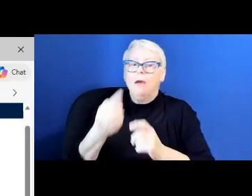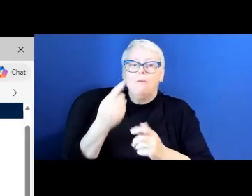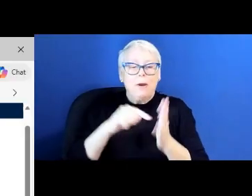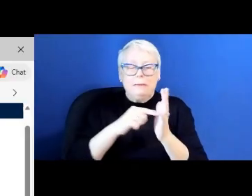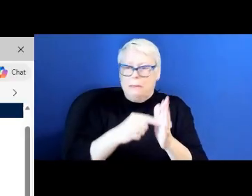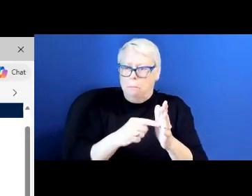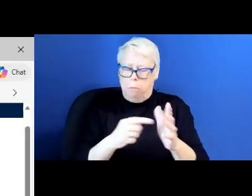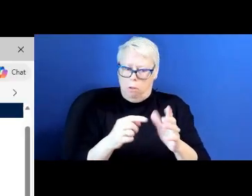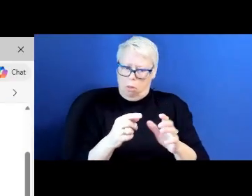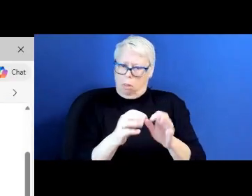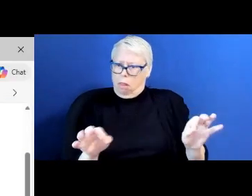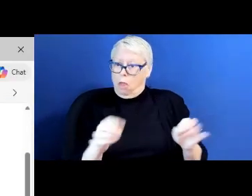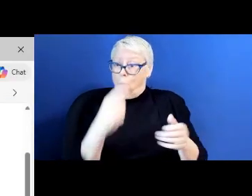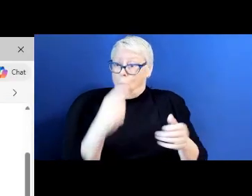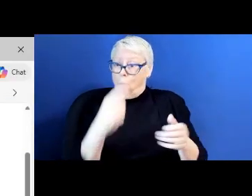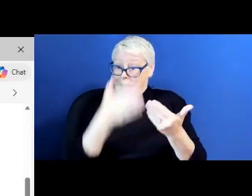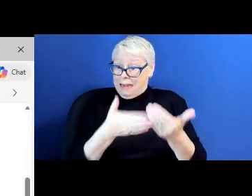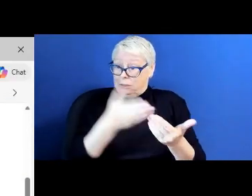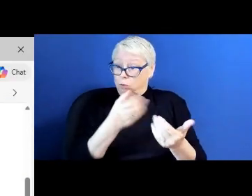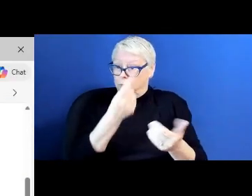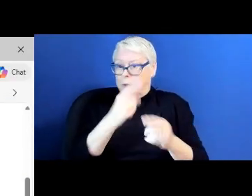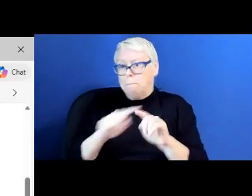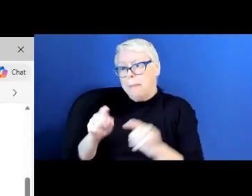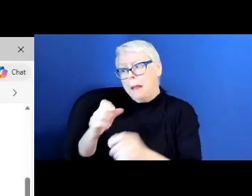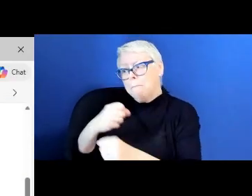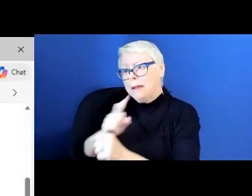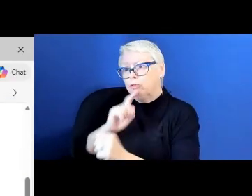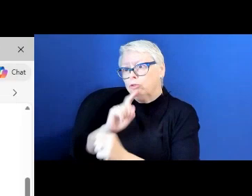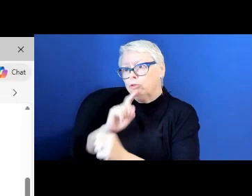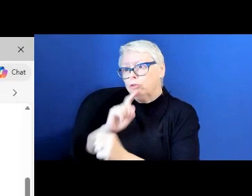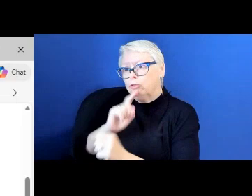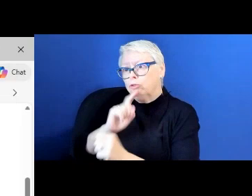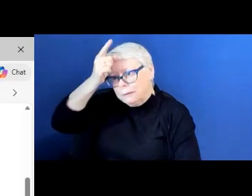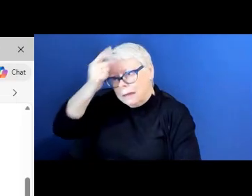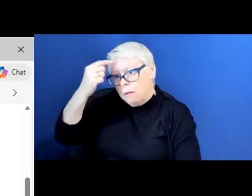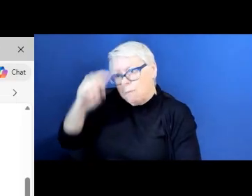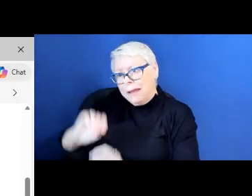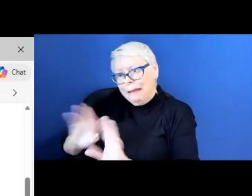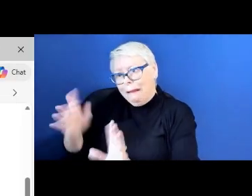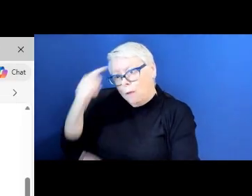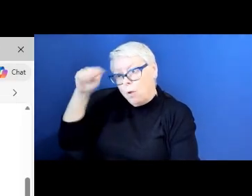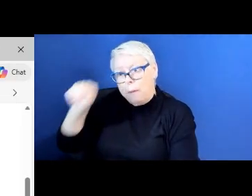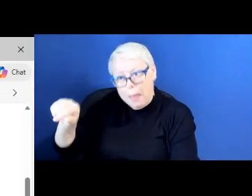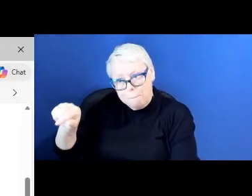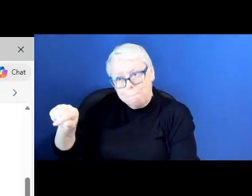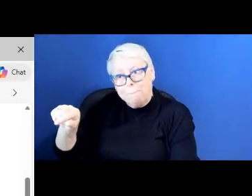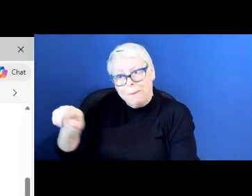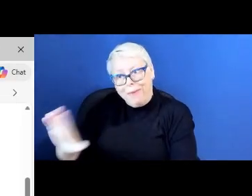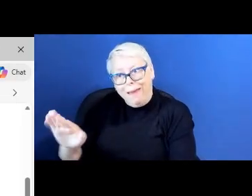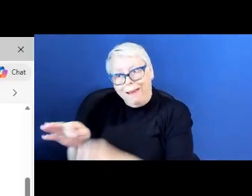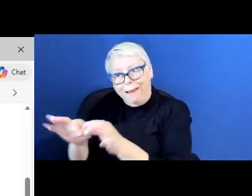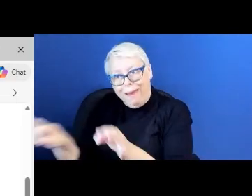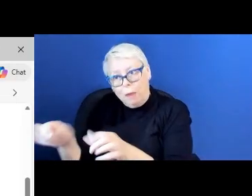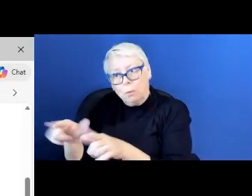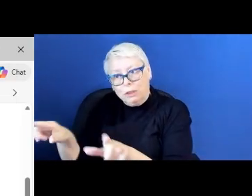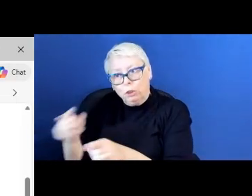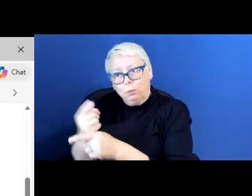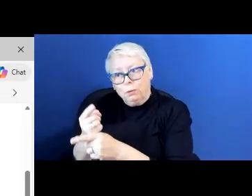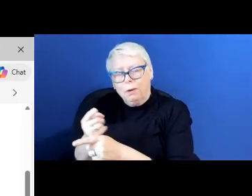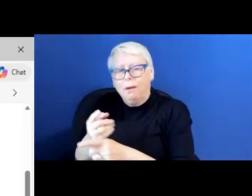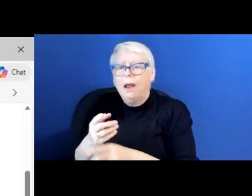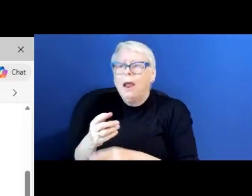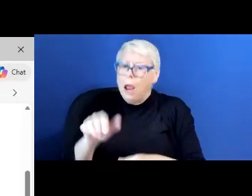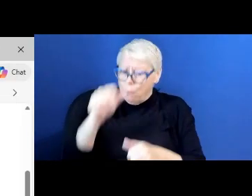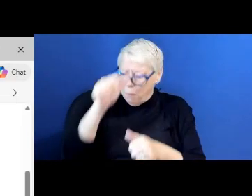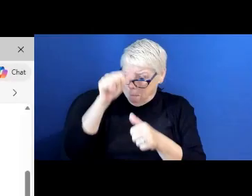clients. So please be aware of that. And also don't remember that there are